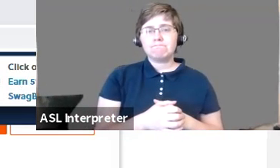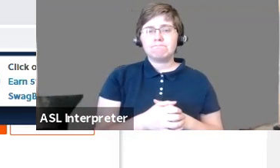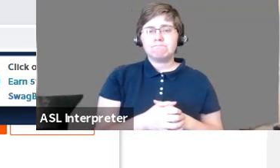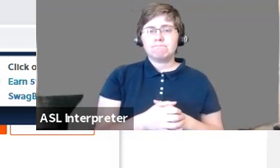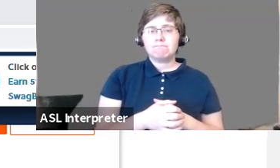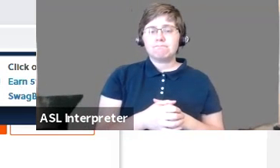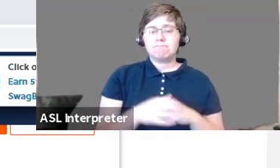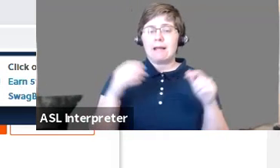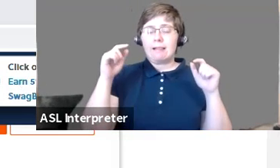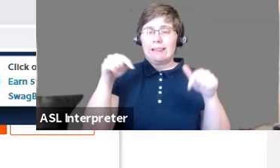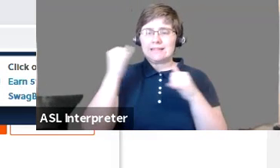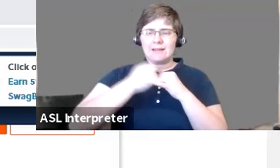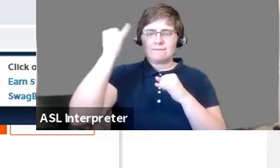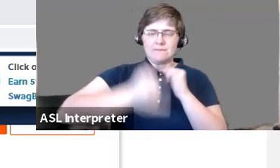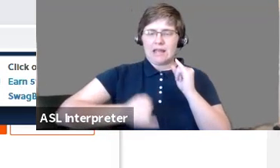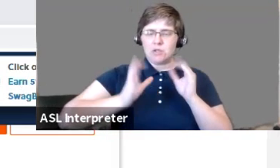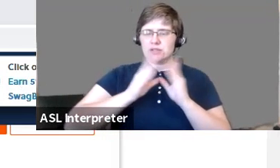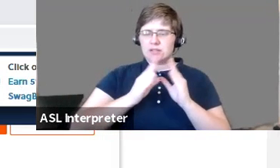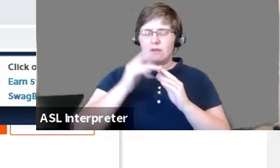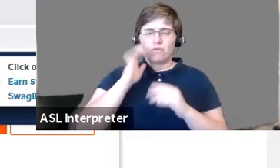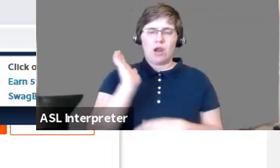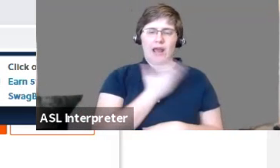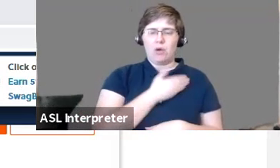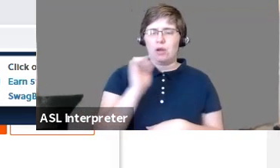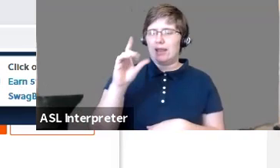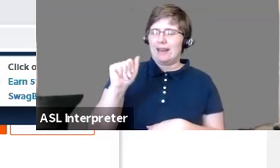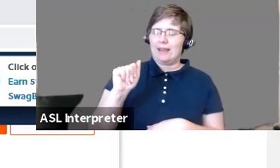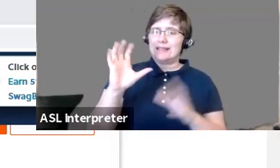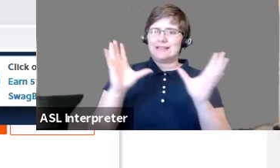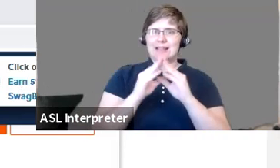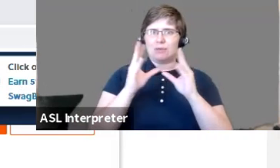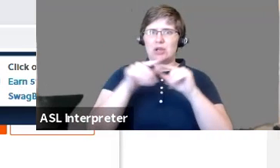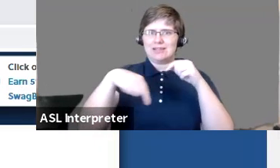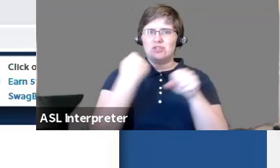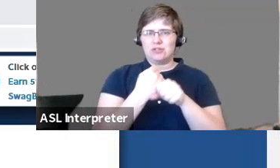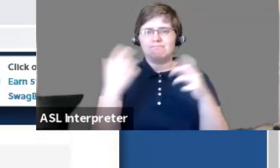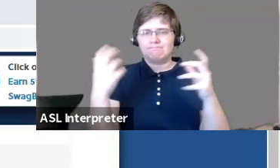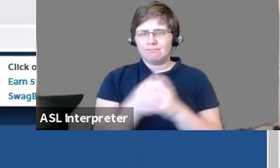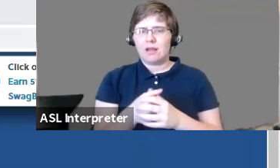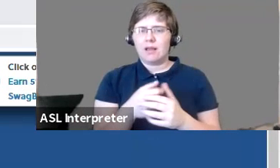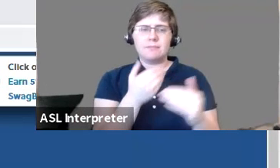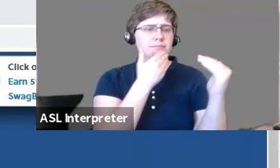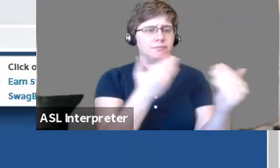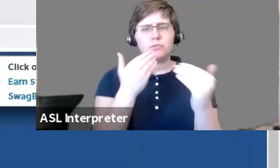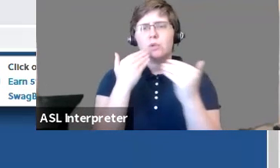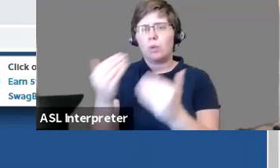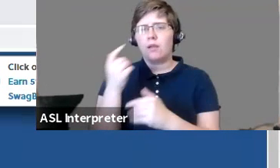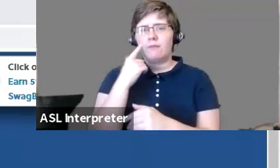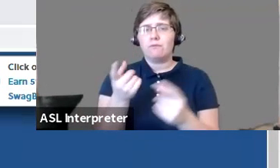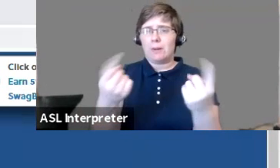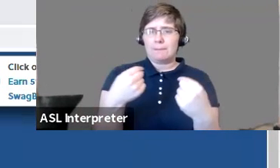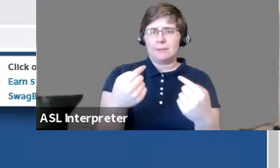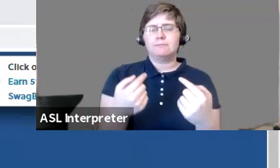And this is the final session of our ADA seminar this year. I want to thank everyone who